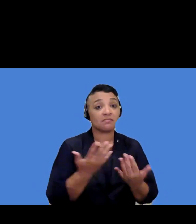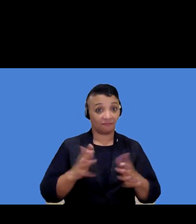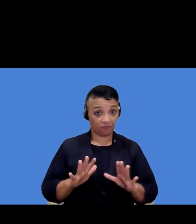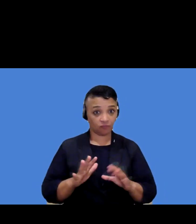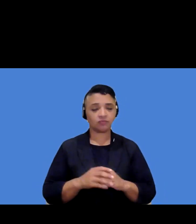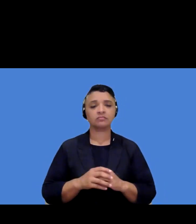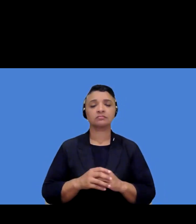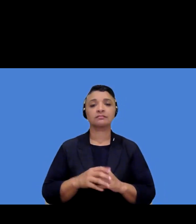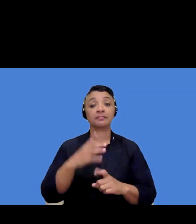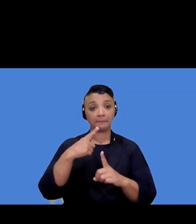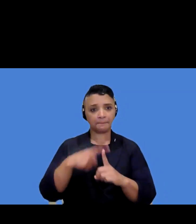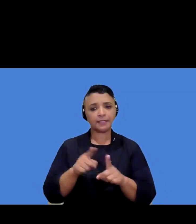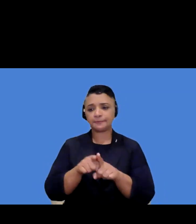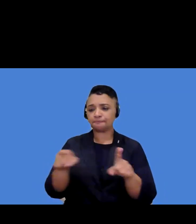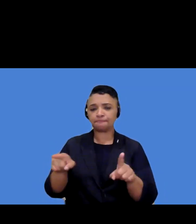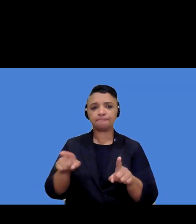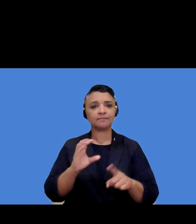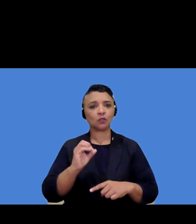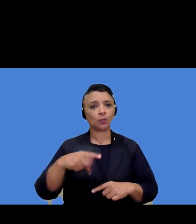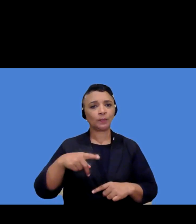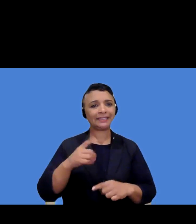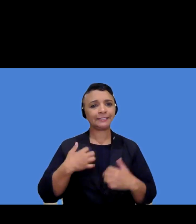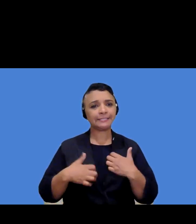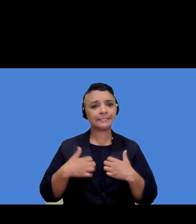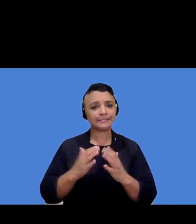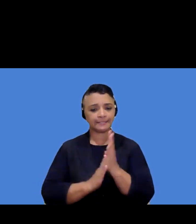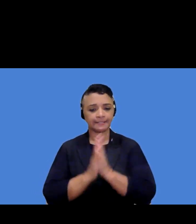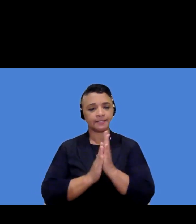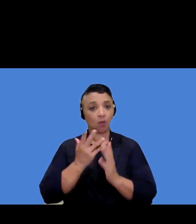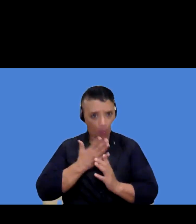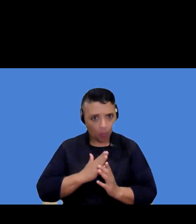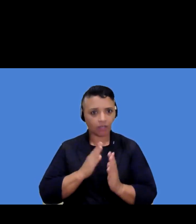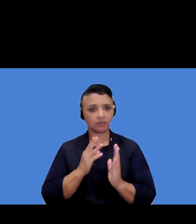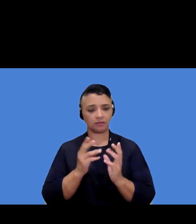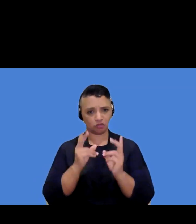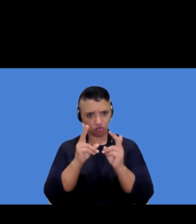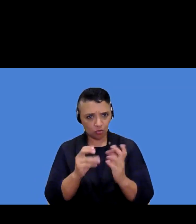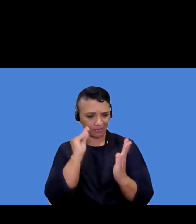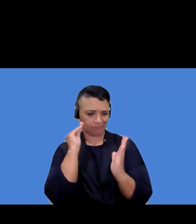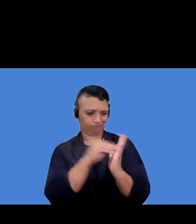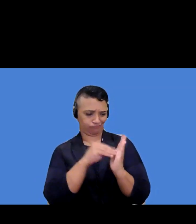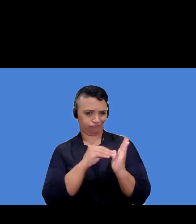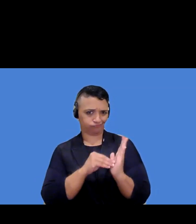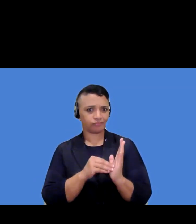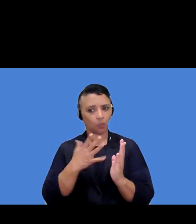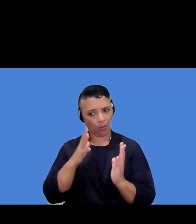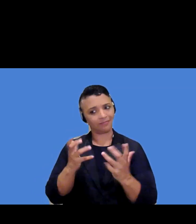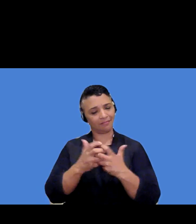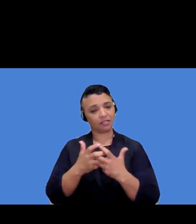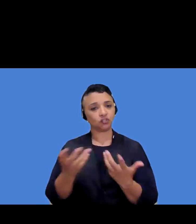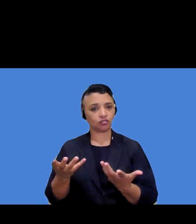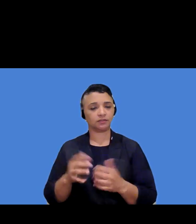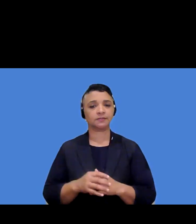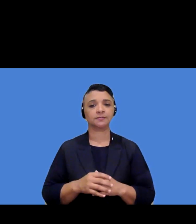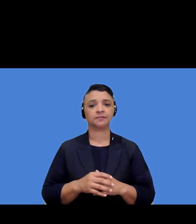would be interested in seeing the Global Disability Summit focus on. The team at the